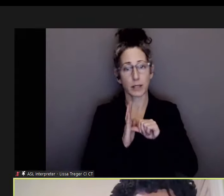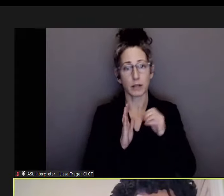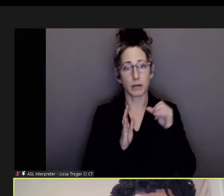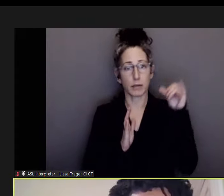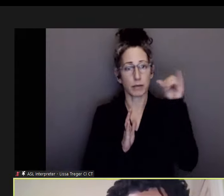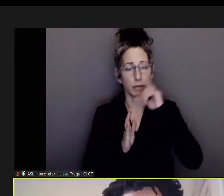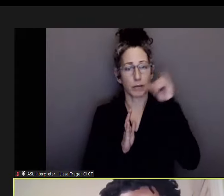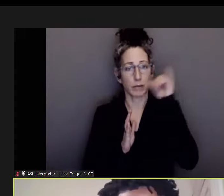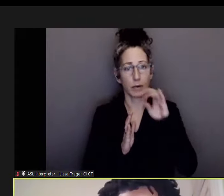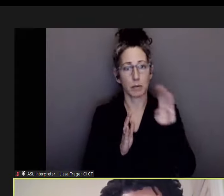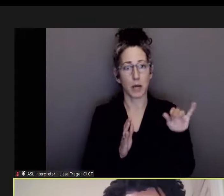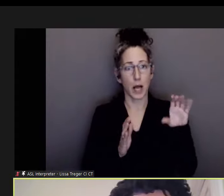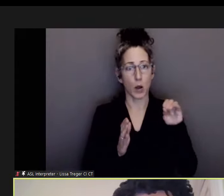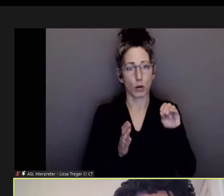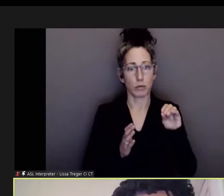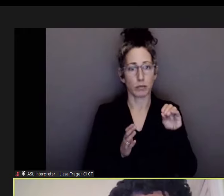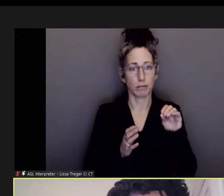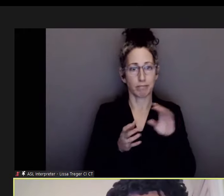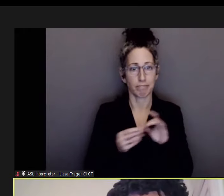your questions.